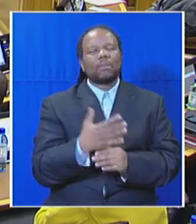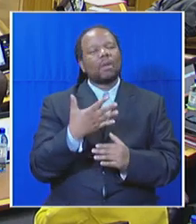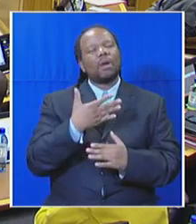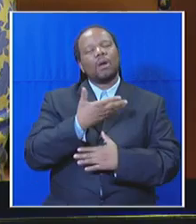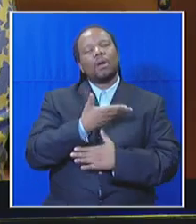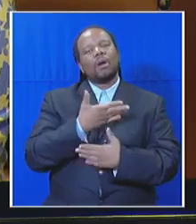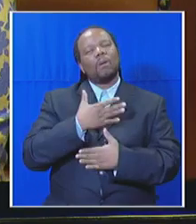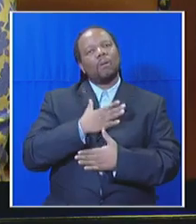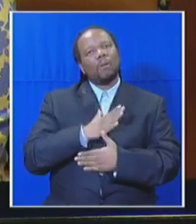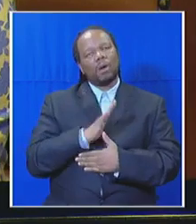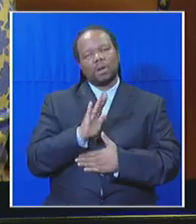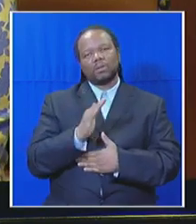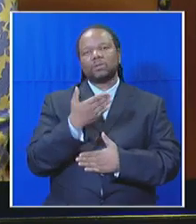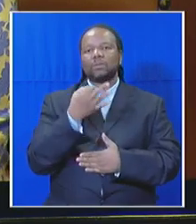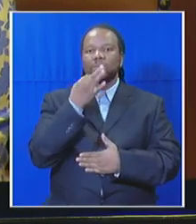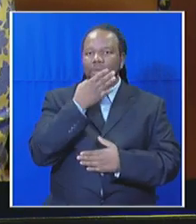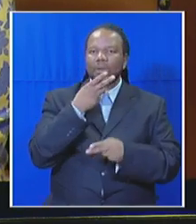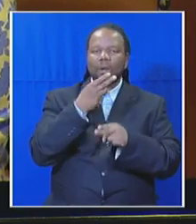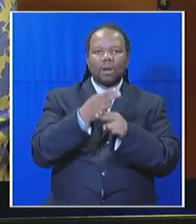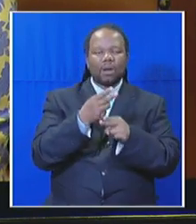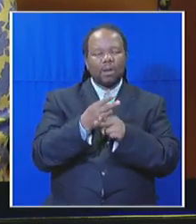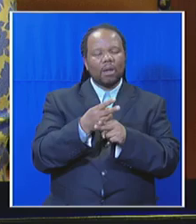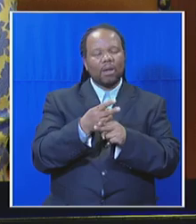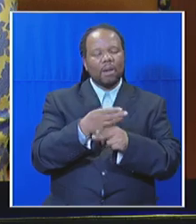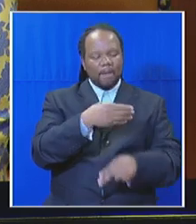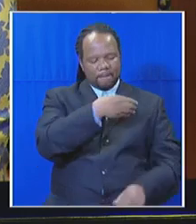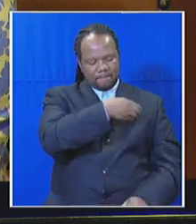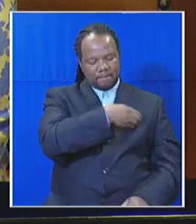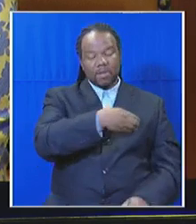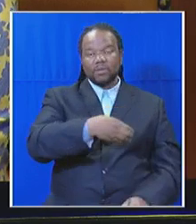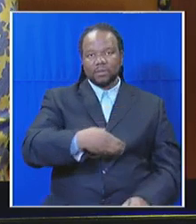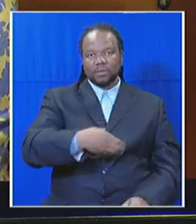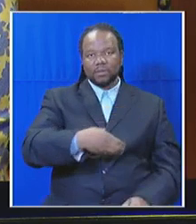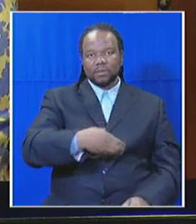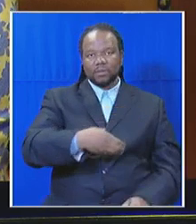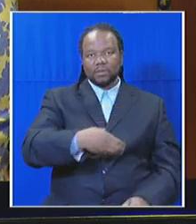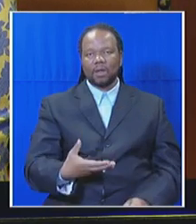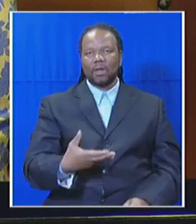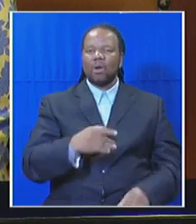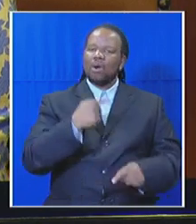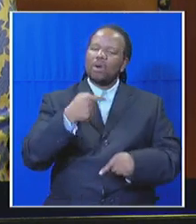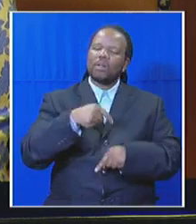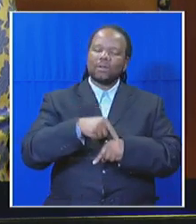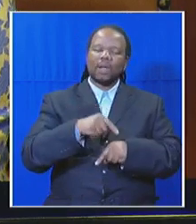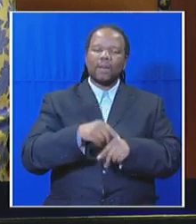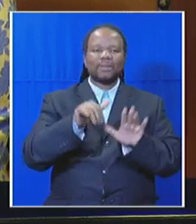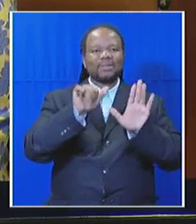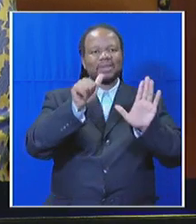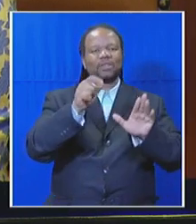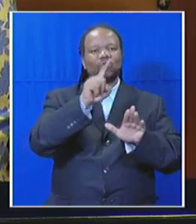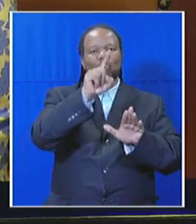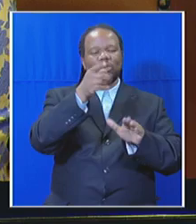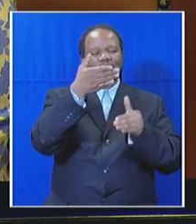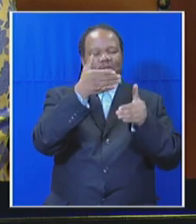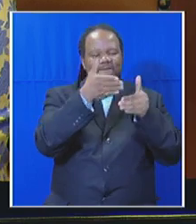emphasize that the President always finishes all 6. He has never